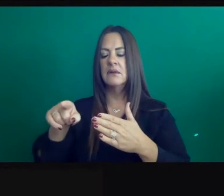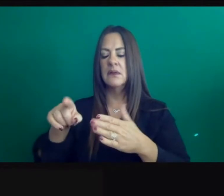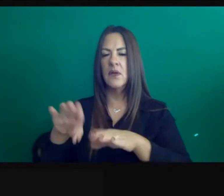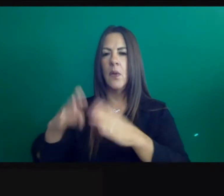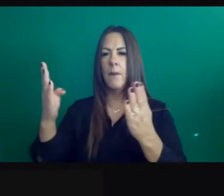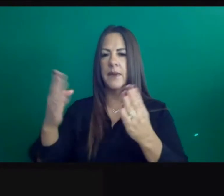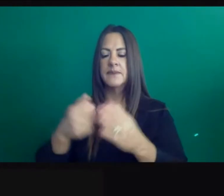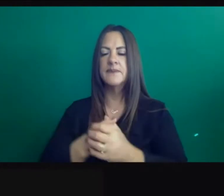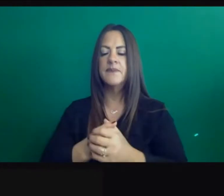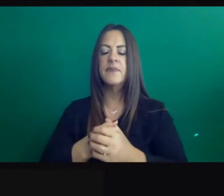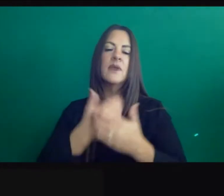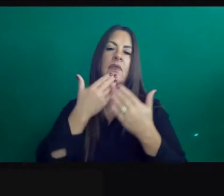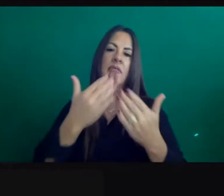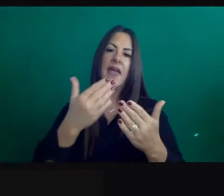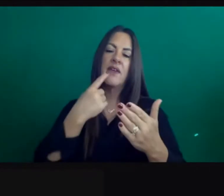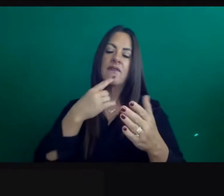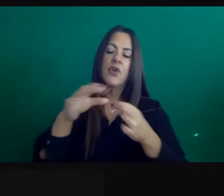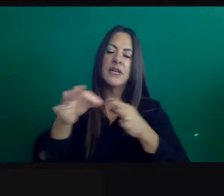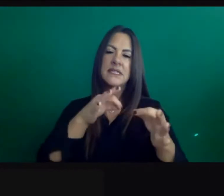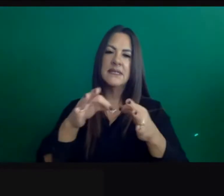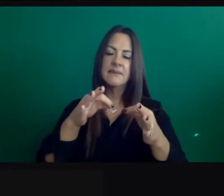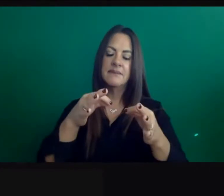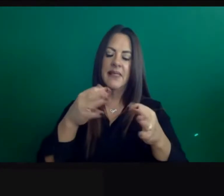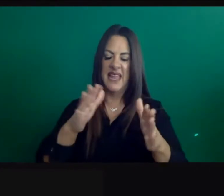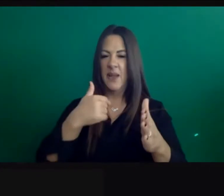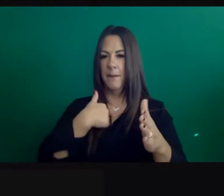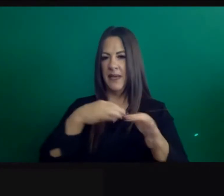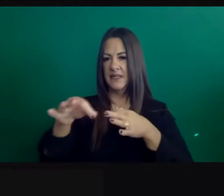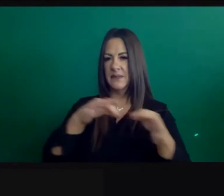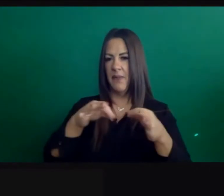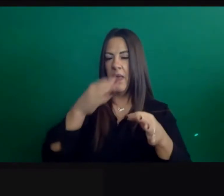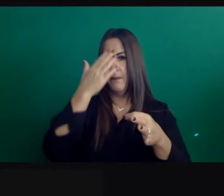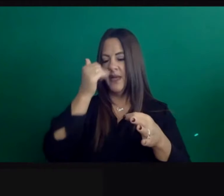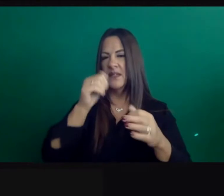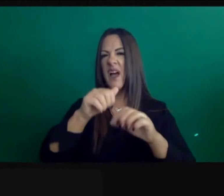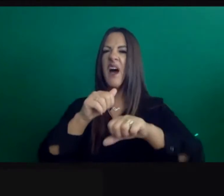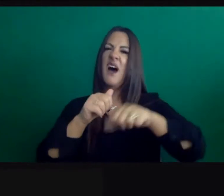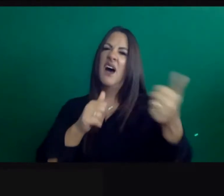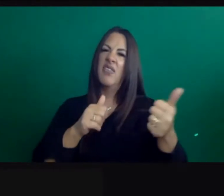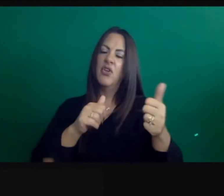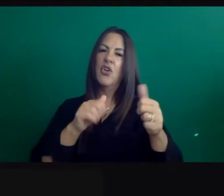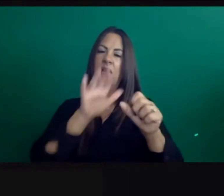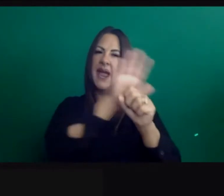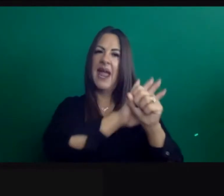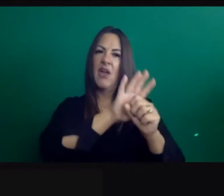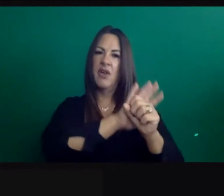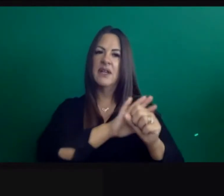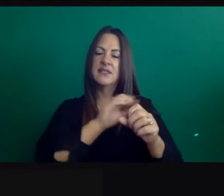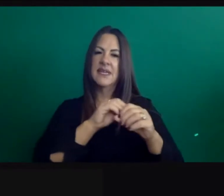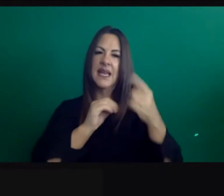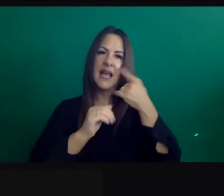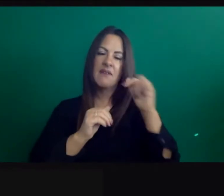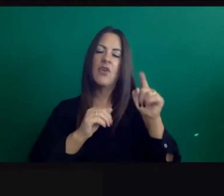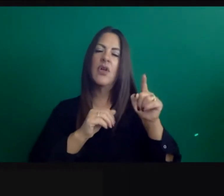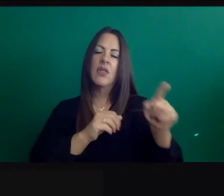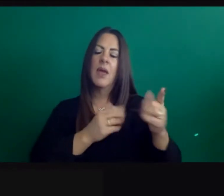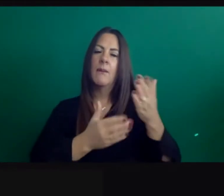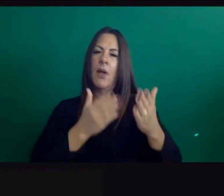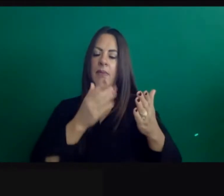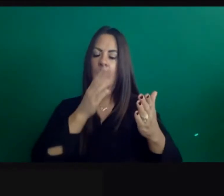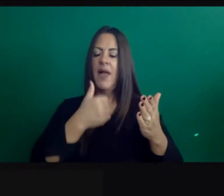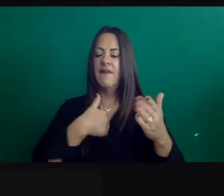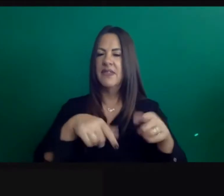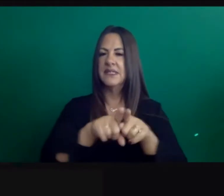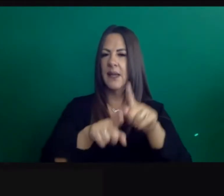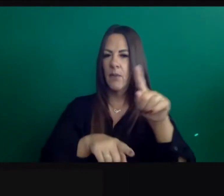to explain how we look at it, because this may come up again with other regions of the state. The reality at the moment that it's the